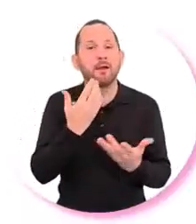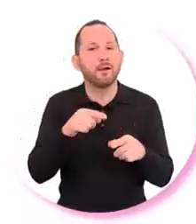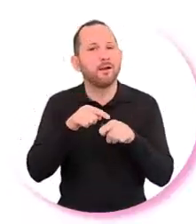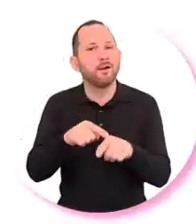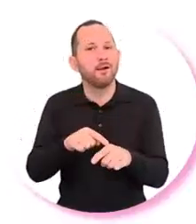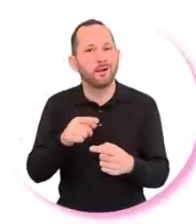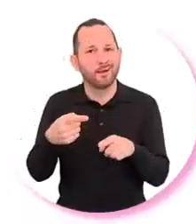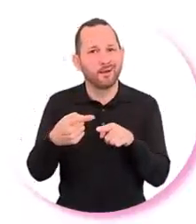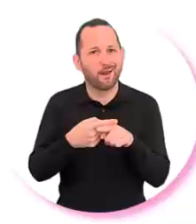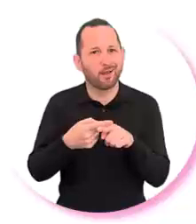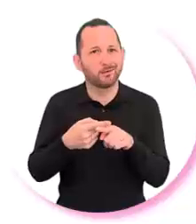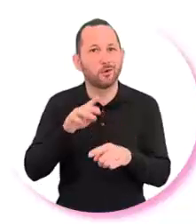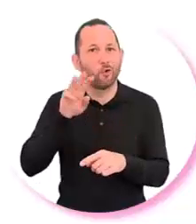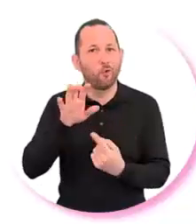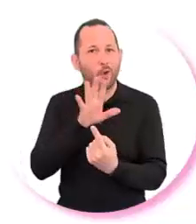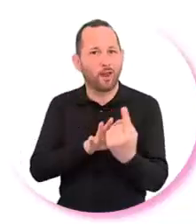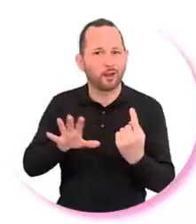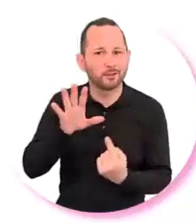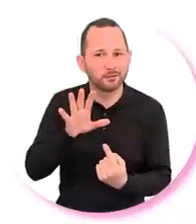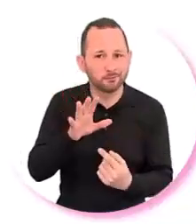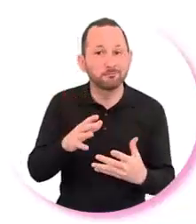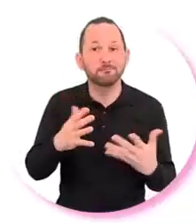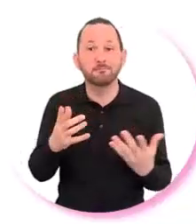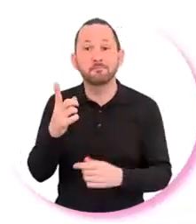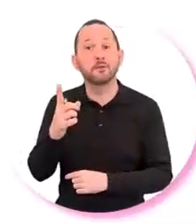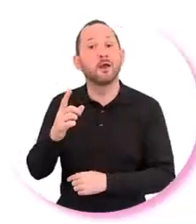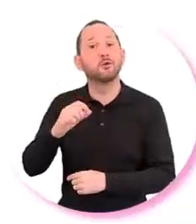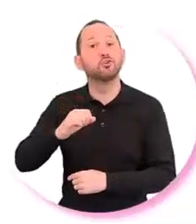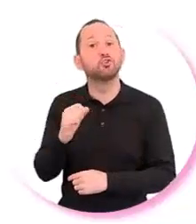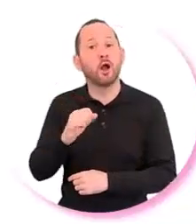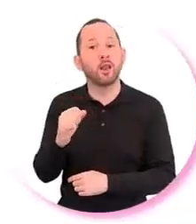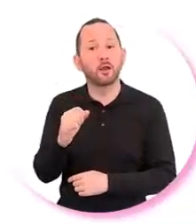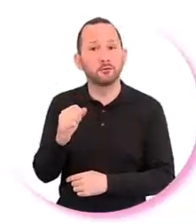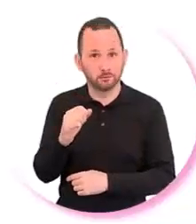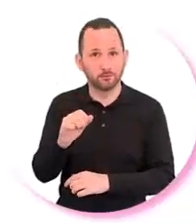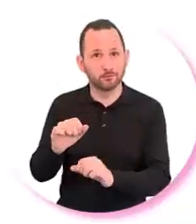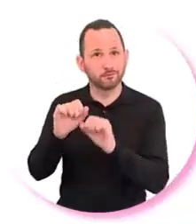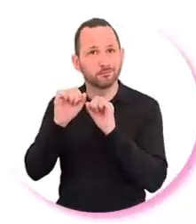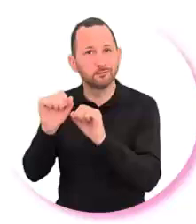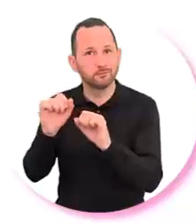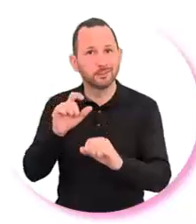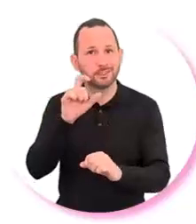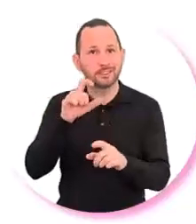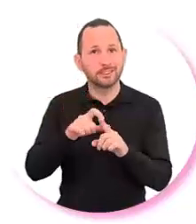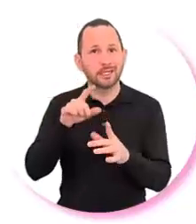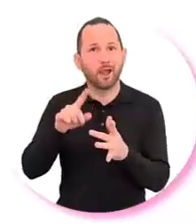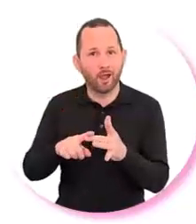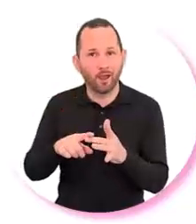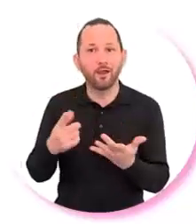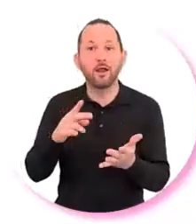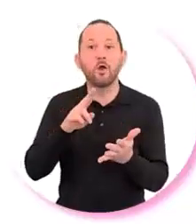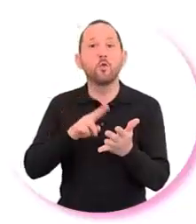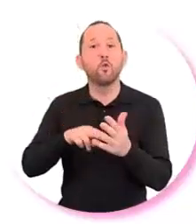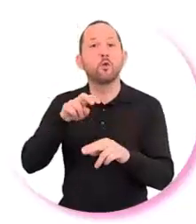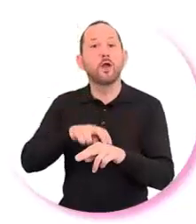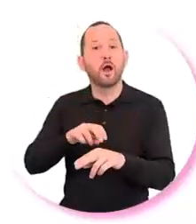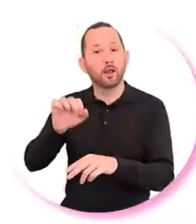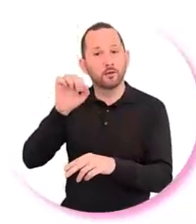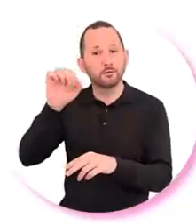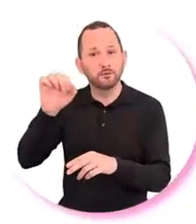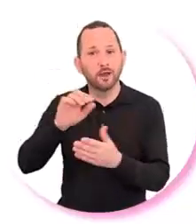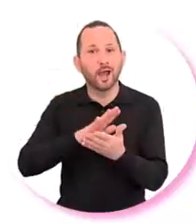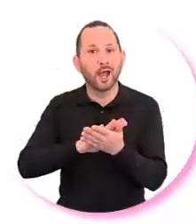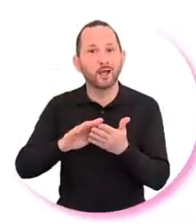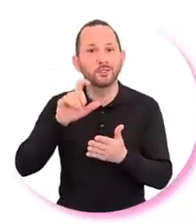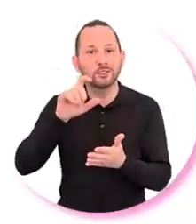is your NHS number. For Northern Ireland, it is your HCN or Health and Care number. In Scotland, it is your CHI